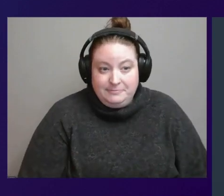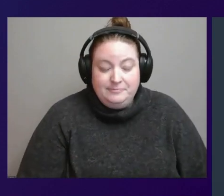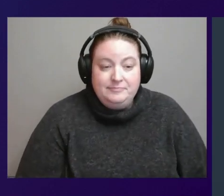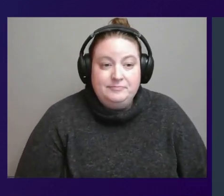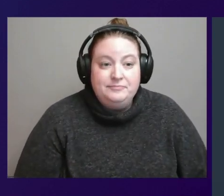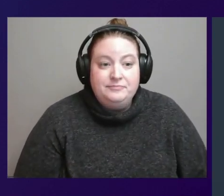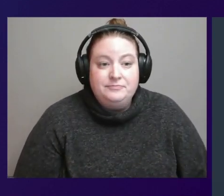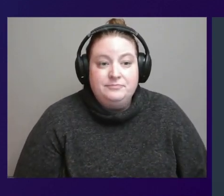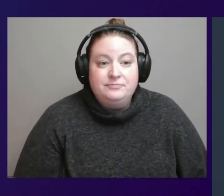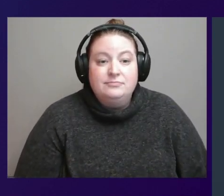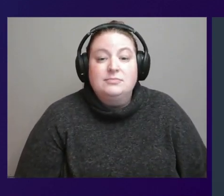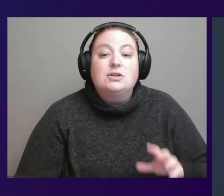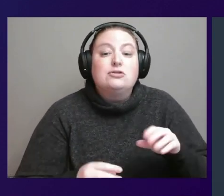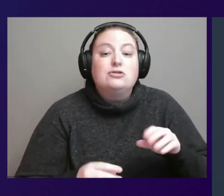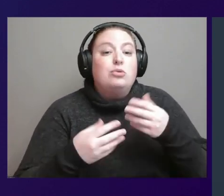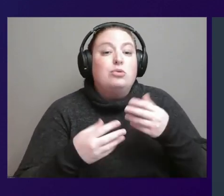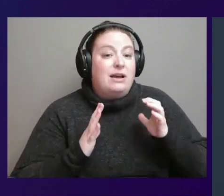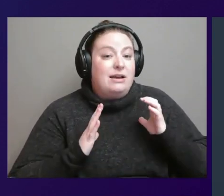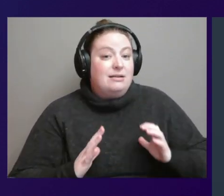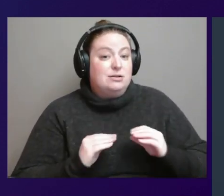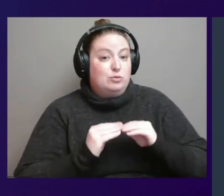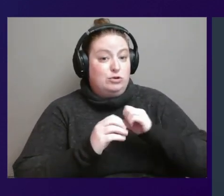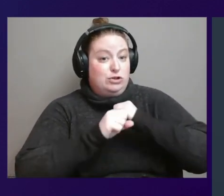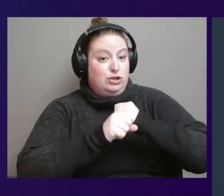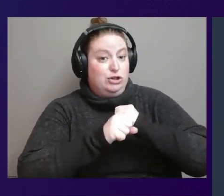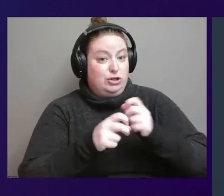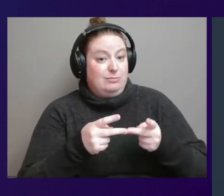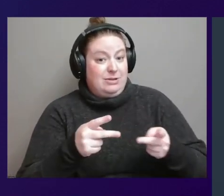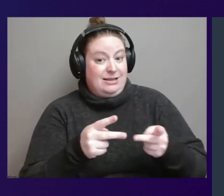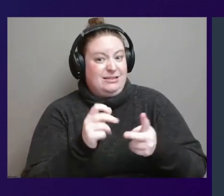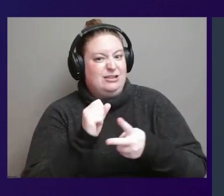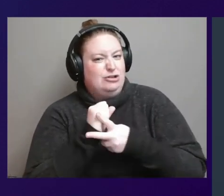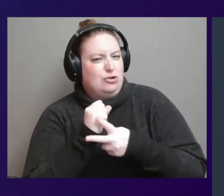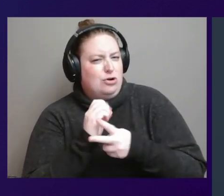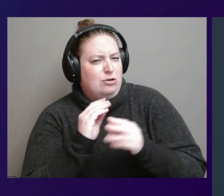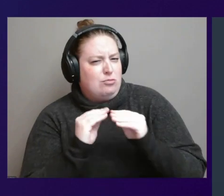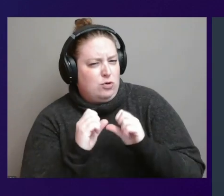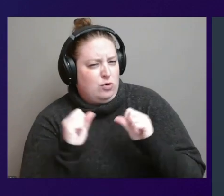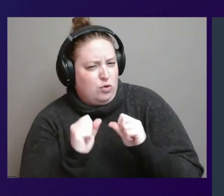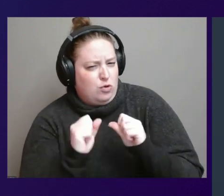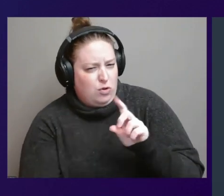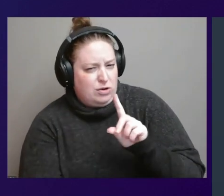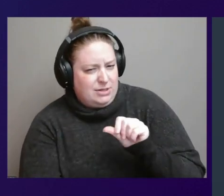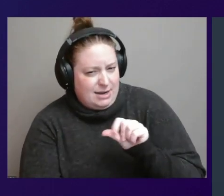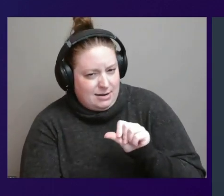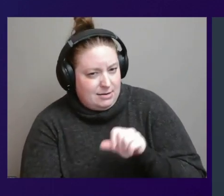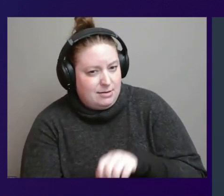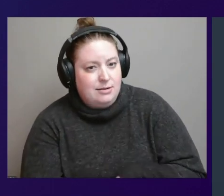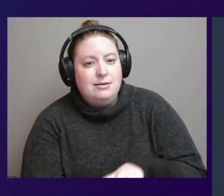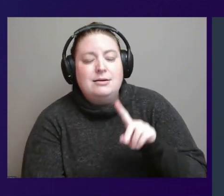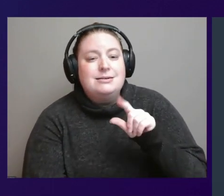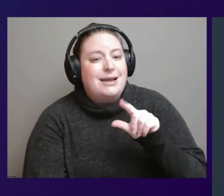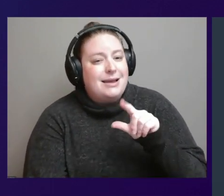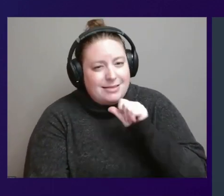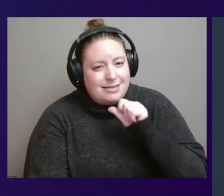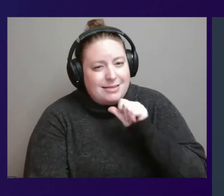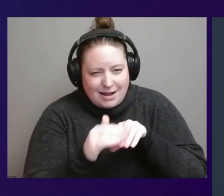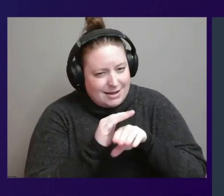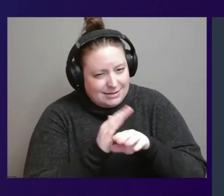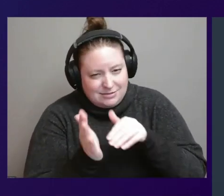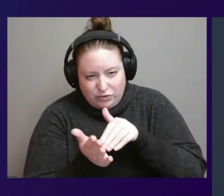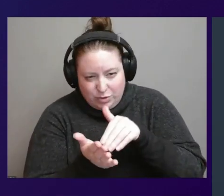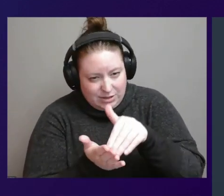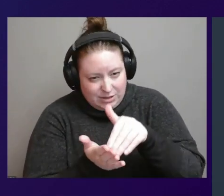To provide our customers a secure place to store their colder data, so that's data that's not accessed frequently, S3